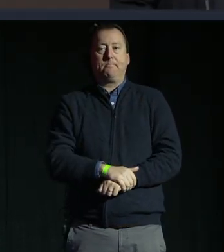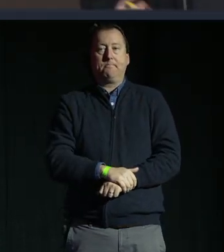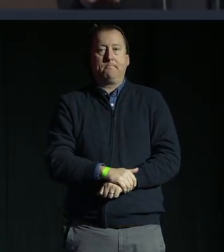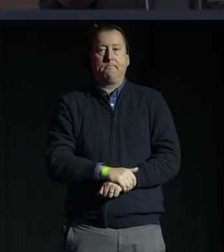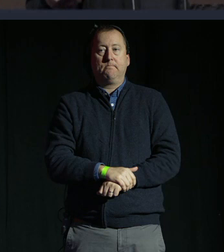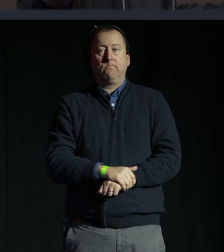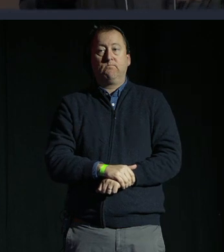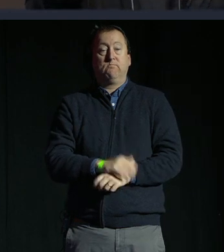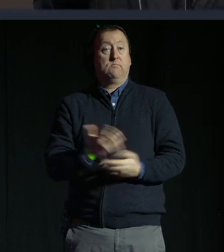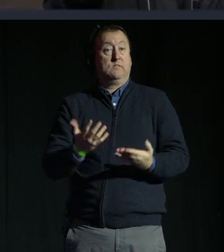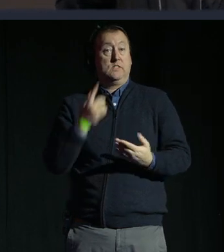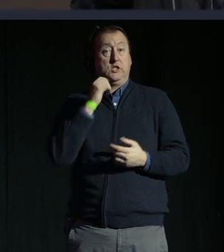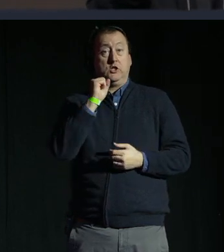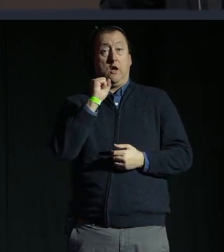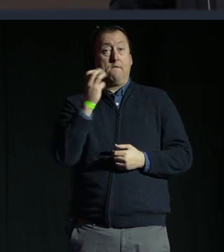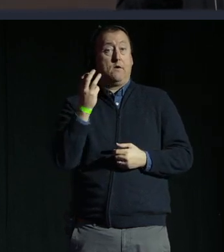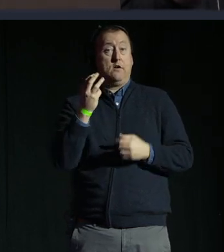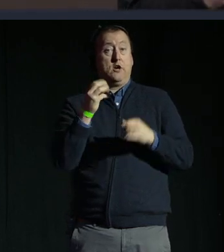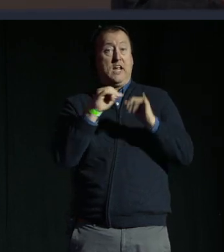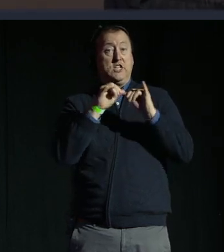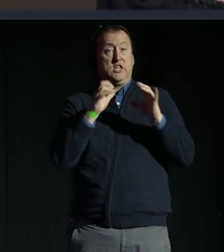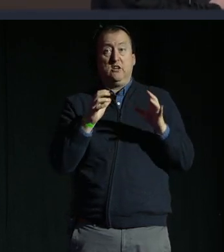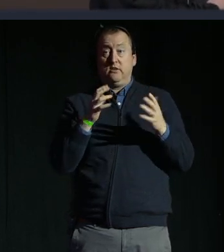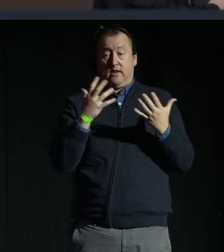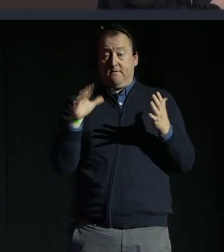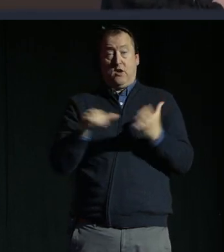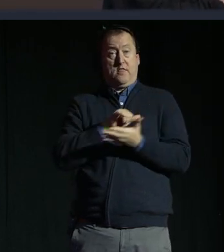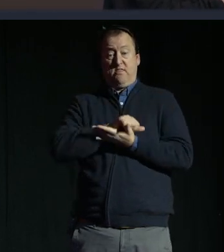And software engineers have done exactly that.